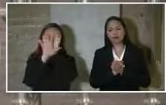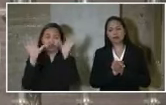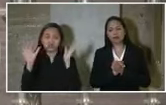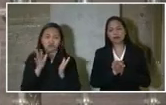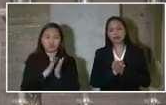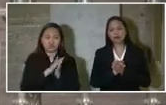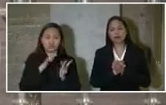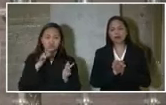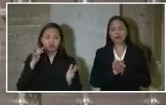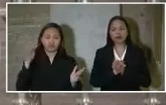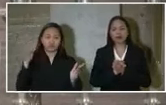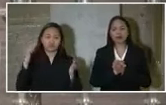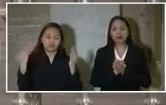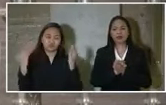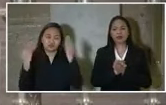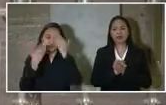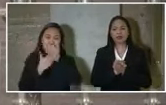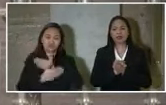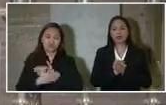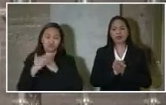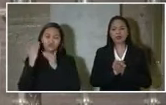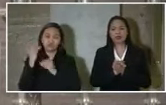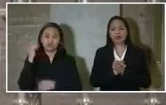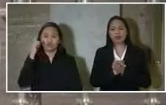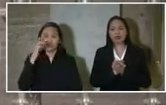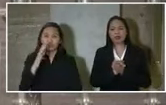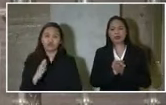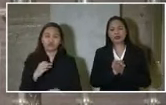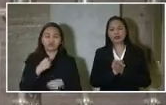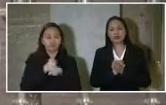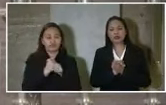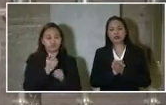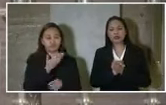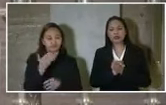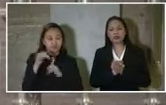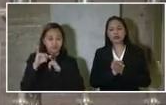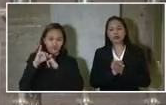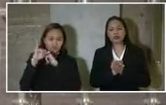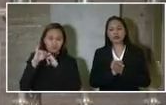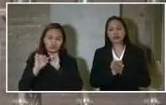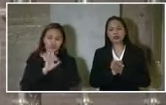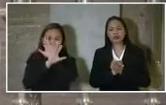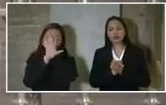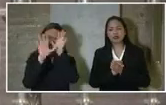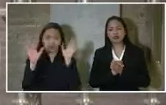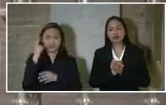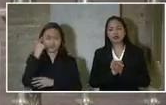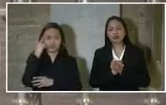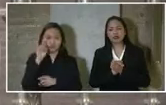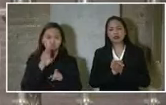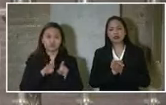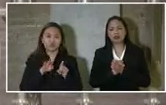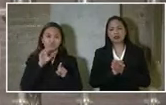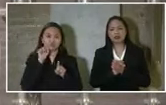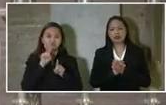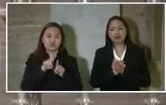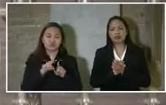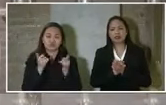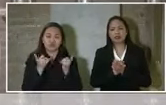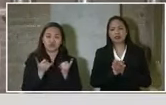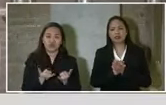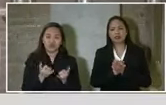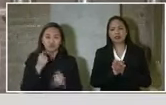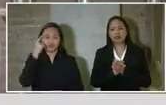in darkness, may God make you too a light for your brothers and sisters, now